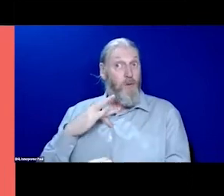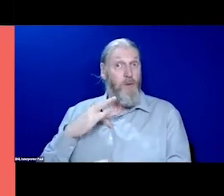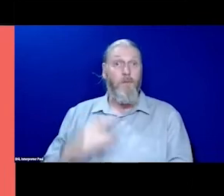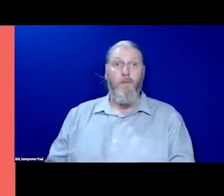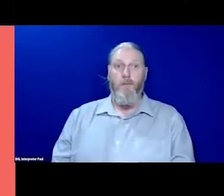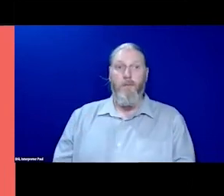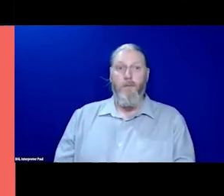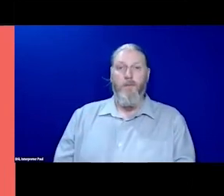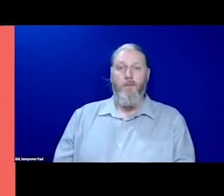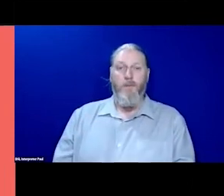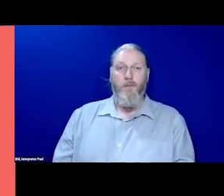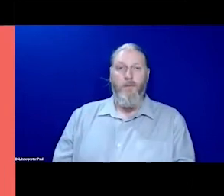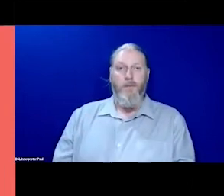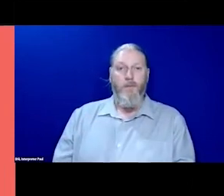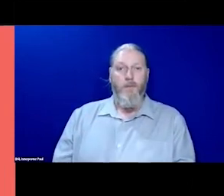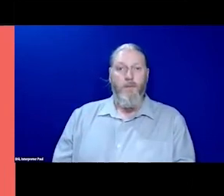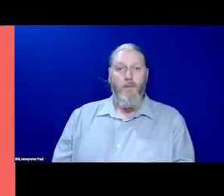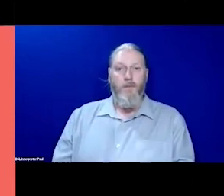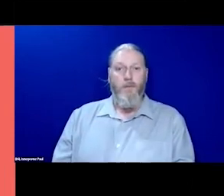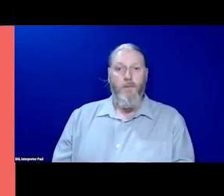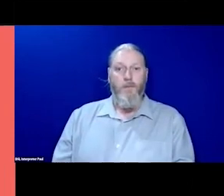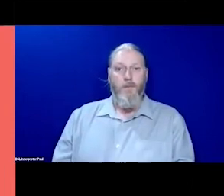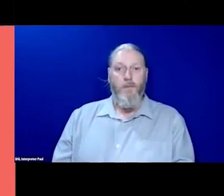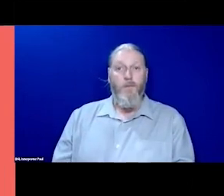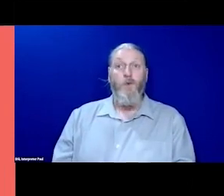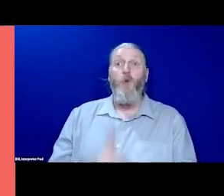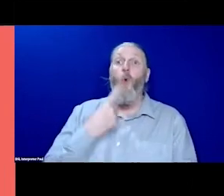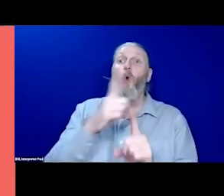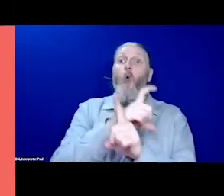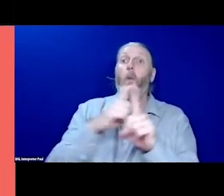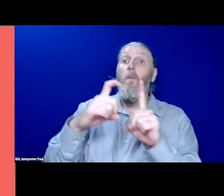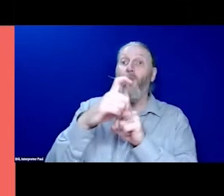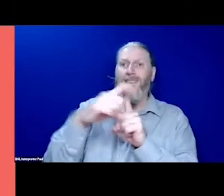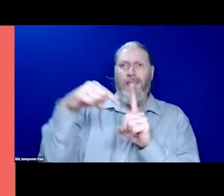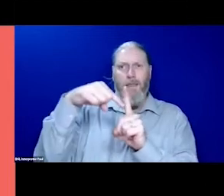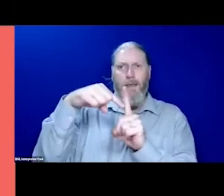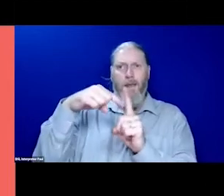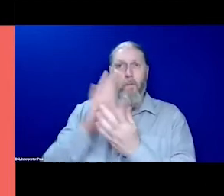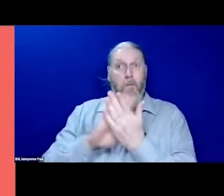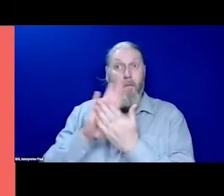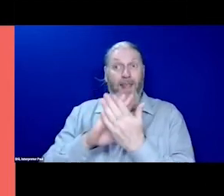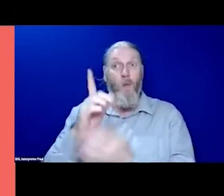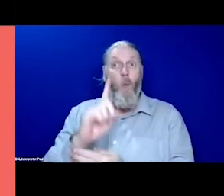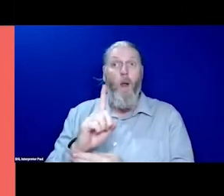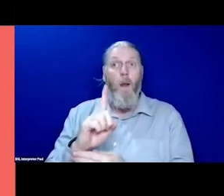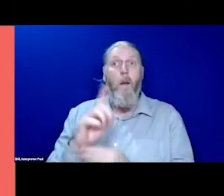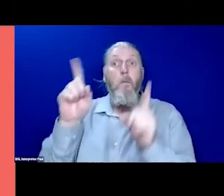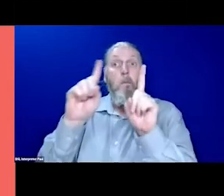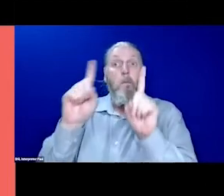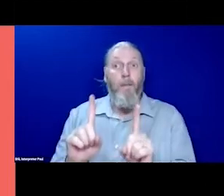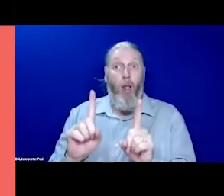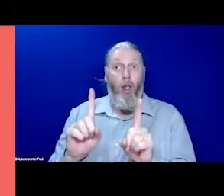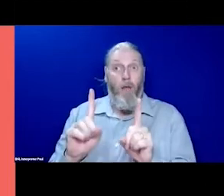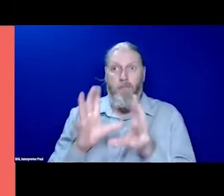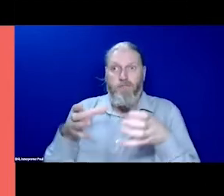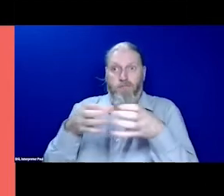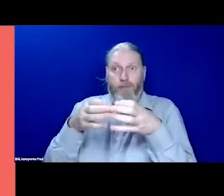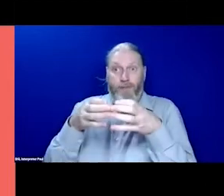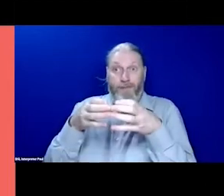So communities are made up of people, and if we are going